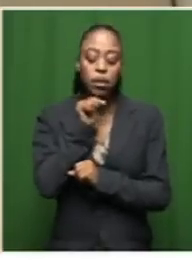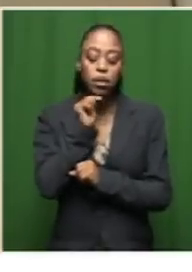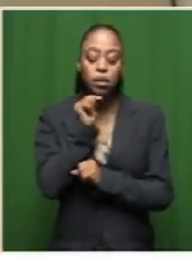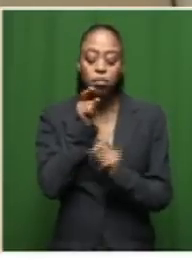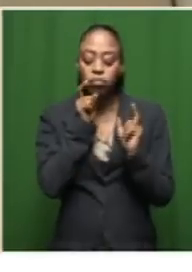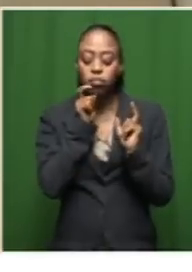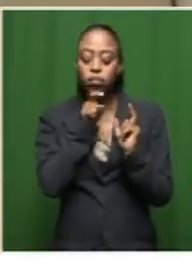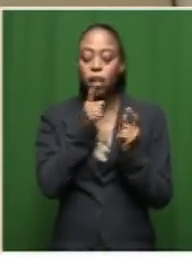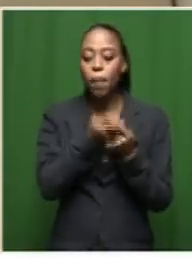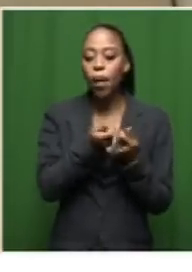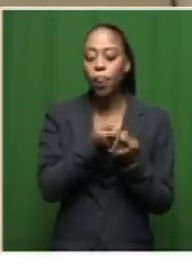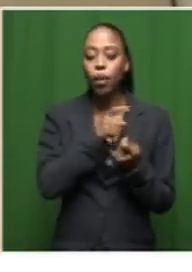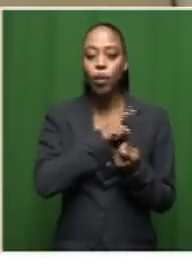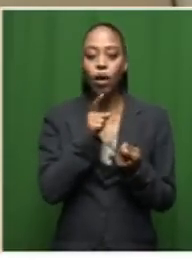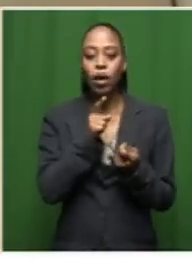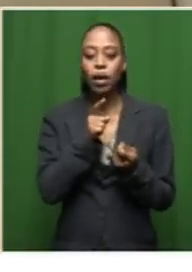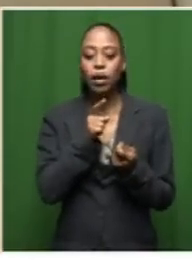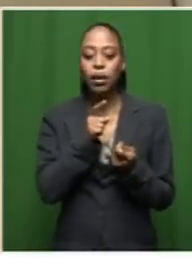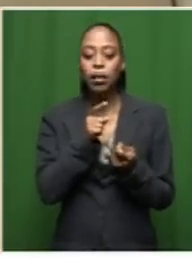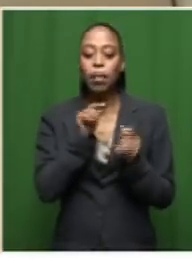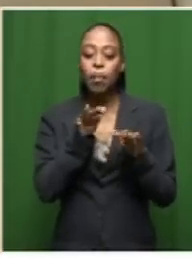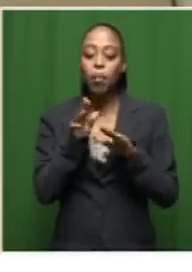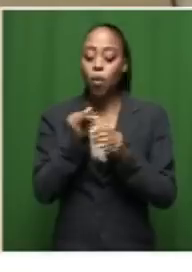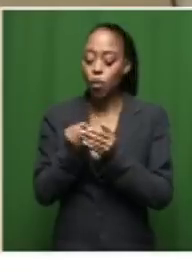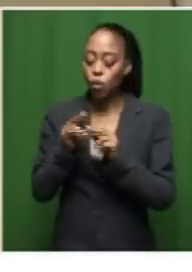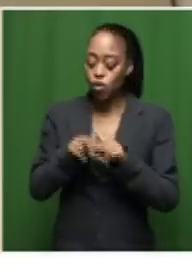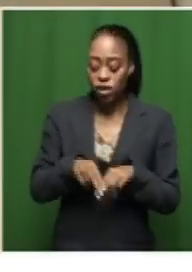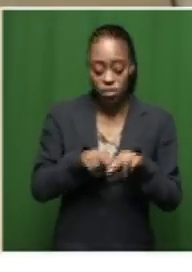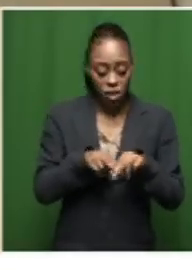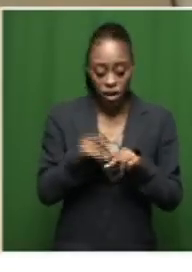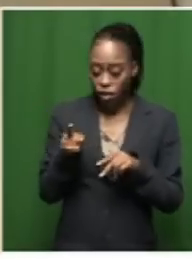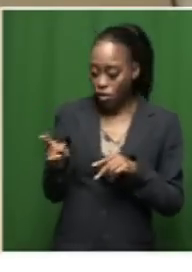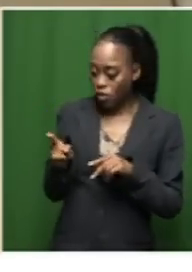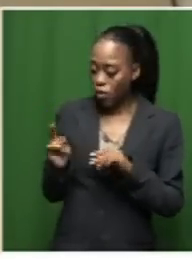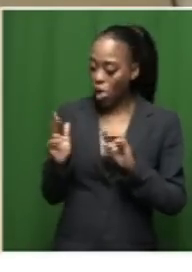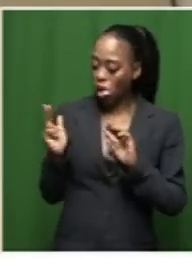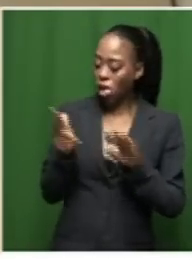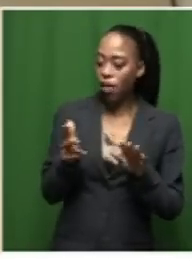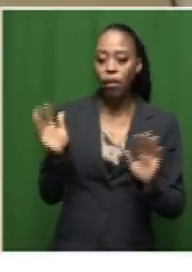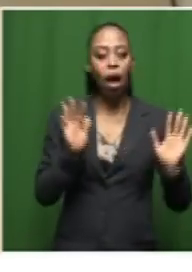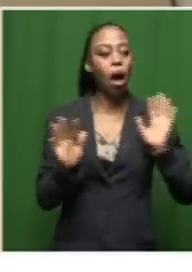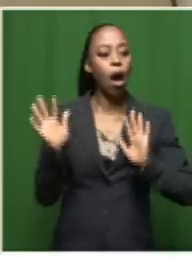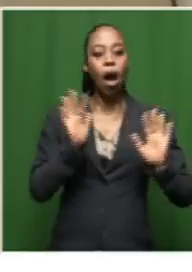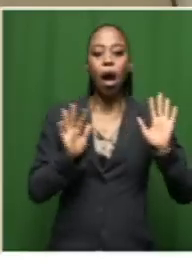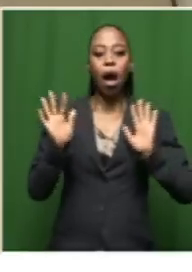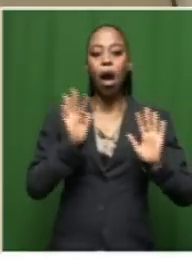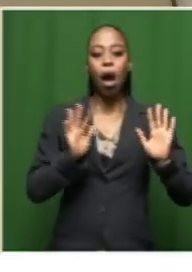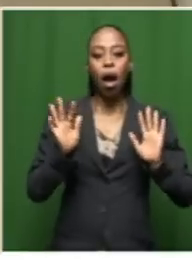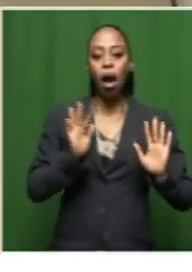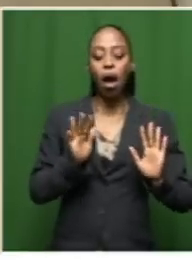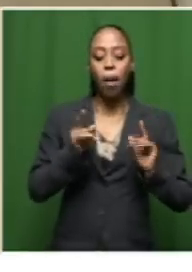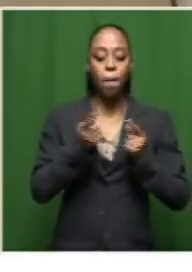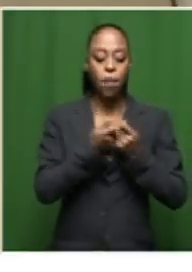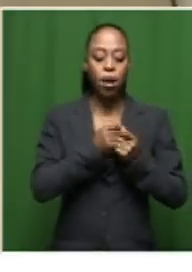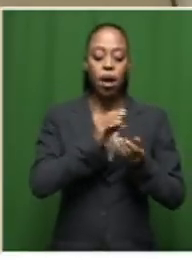you cannot leave people that were dependent on you destitute when you pass away and allocate your benefit